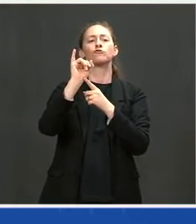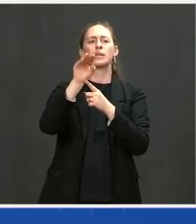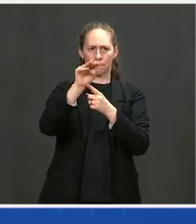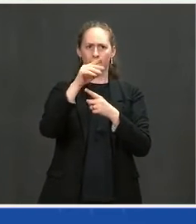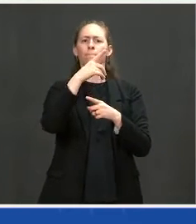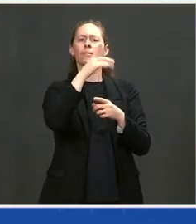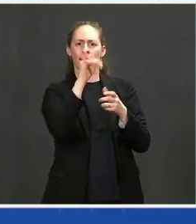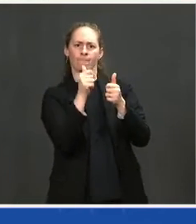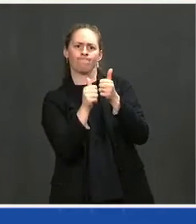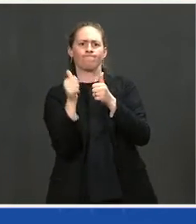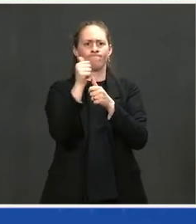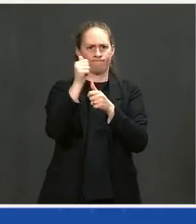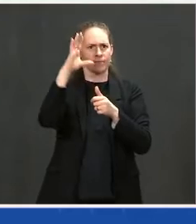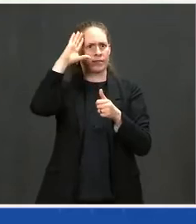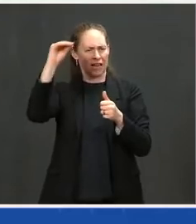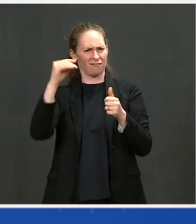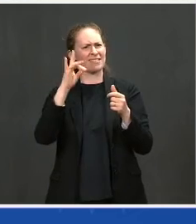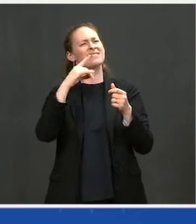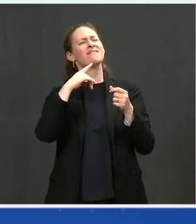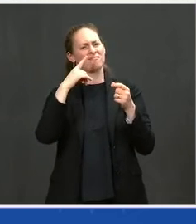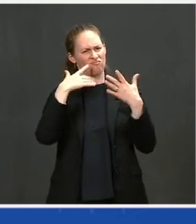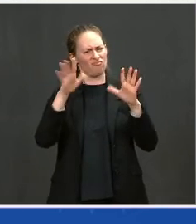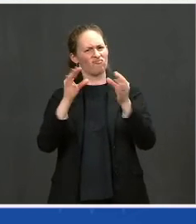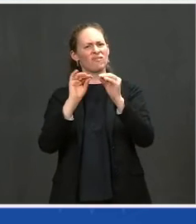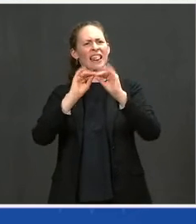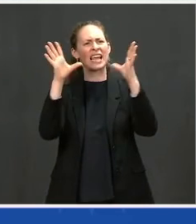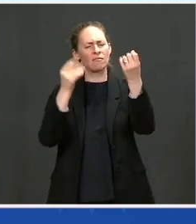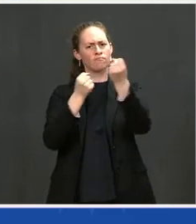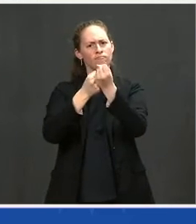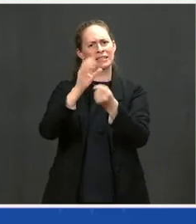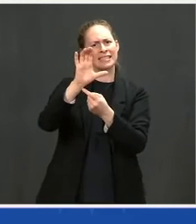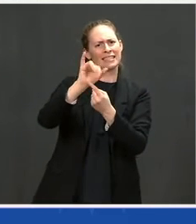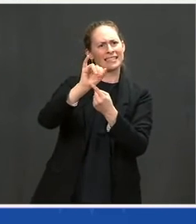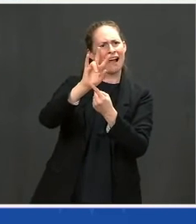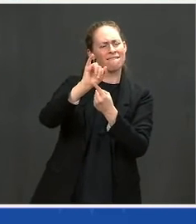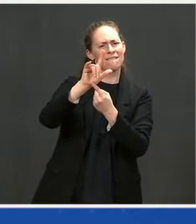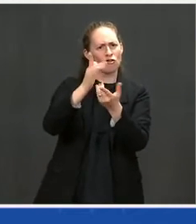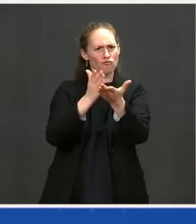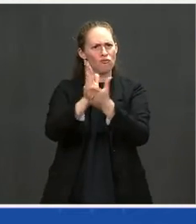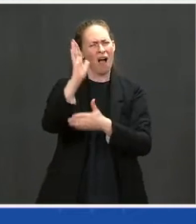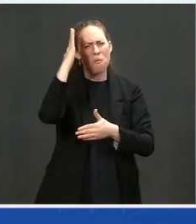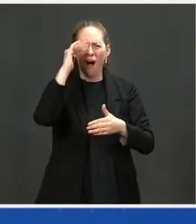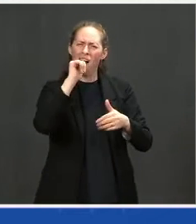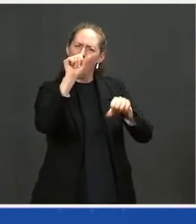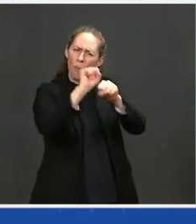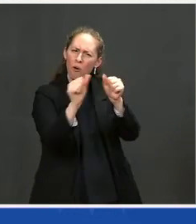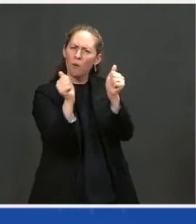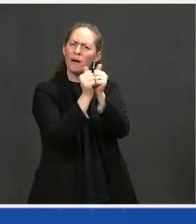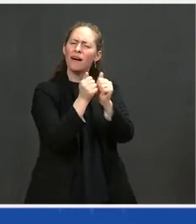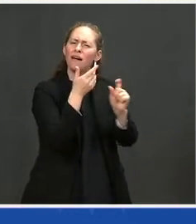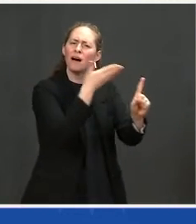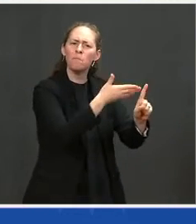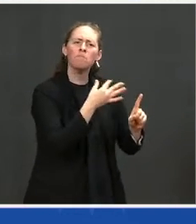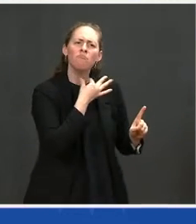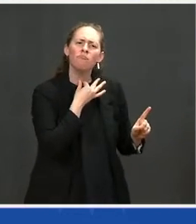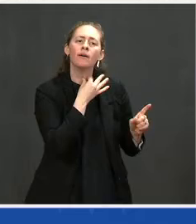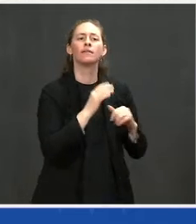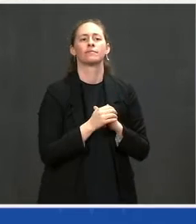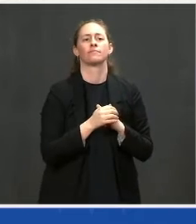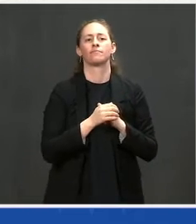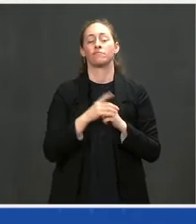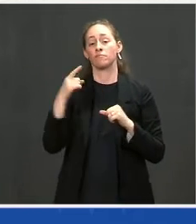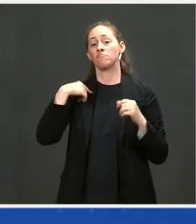rights. Well, look, I'm going to deal with all of those problems. The question is